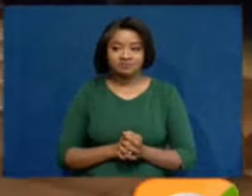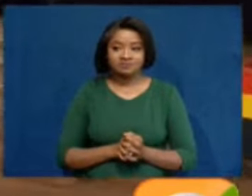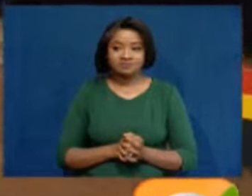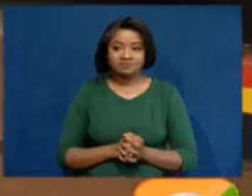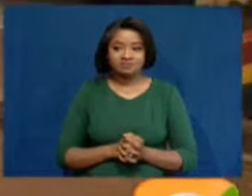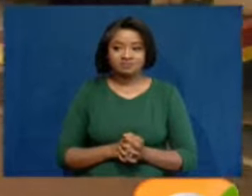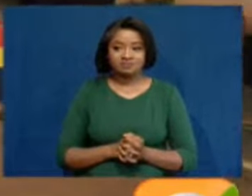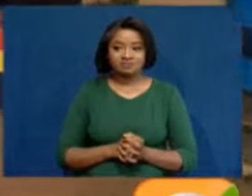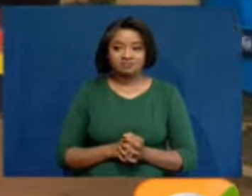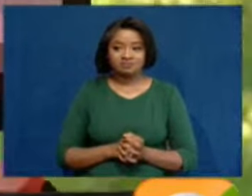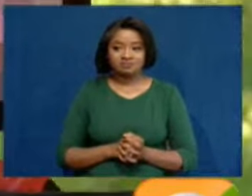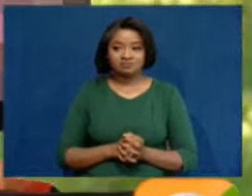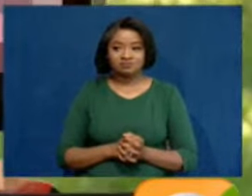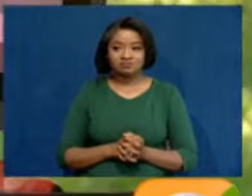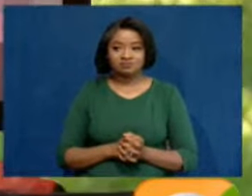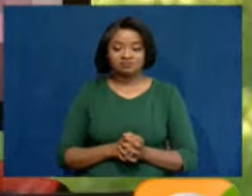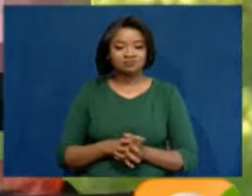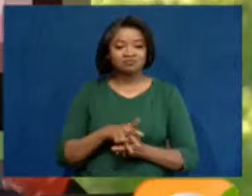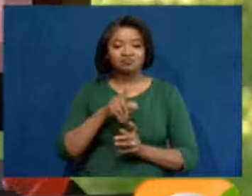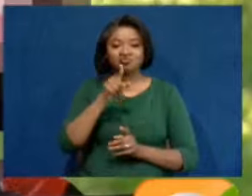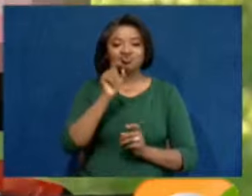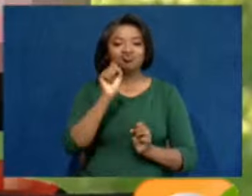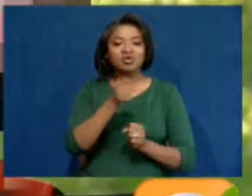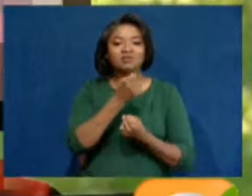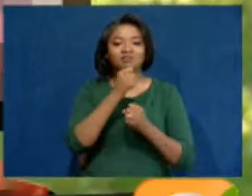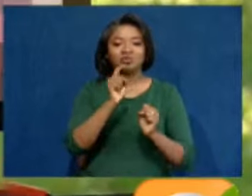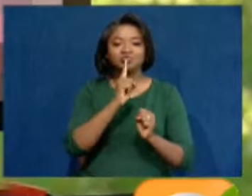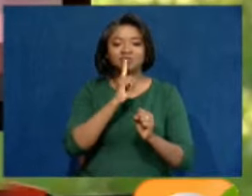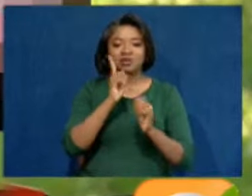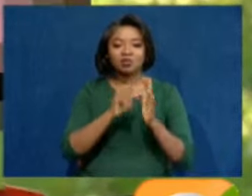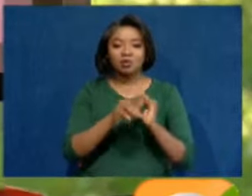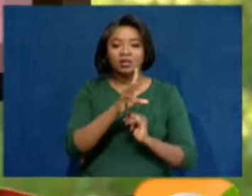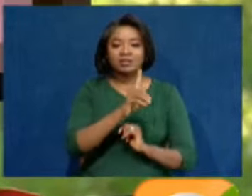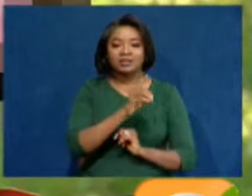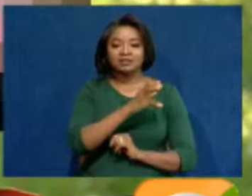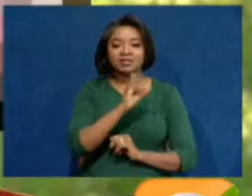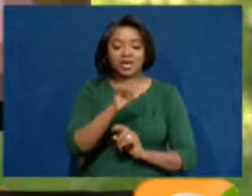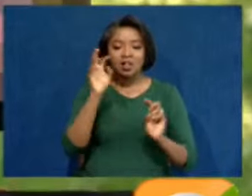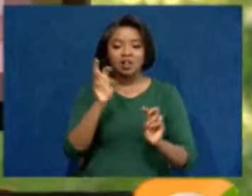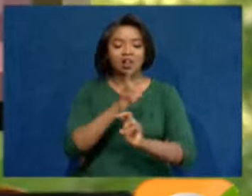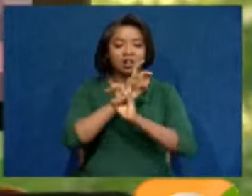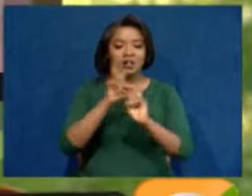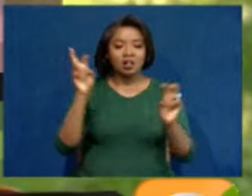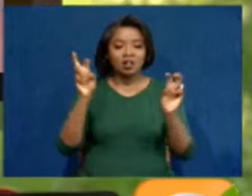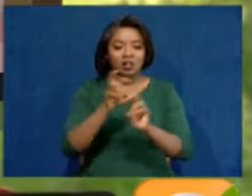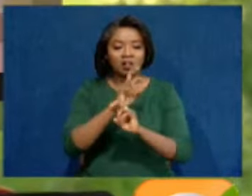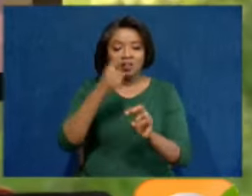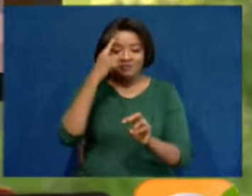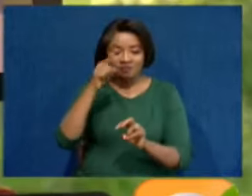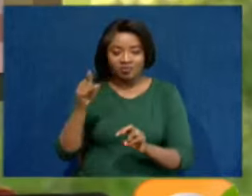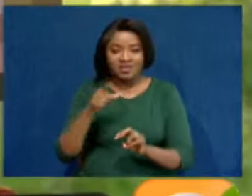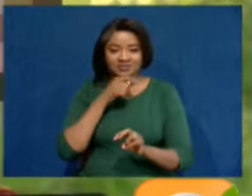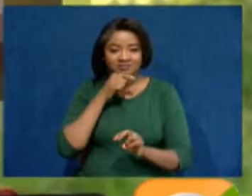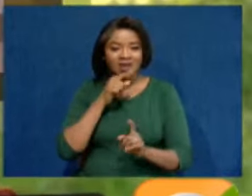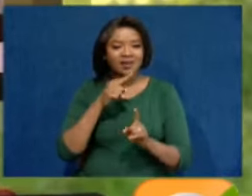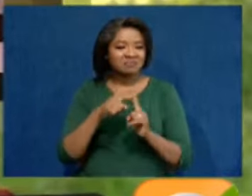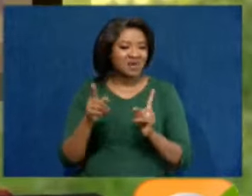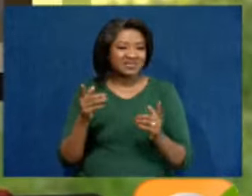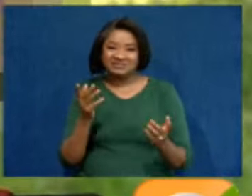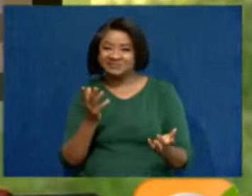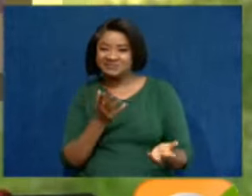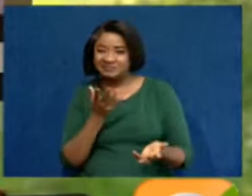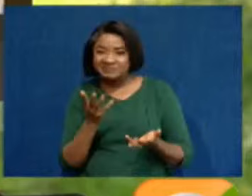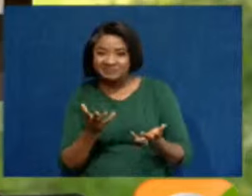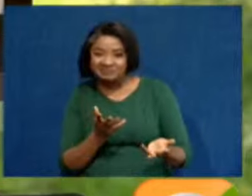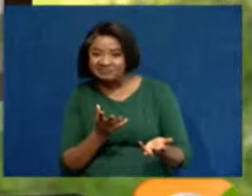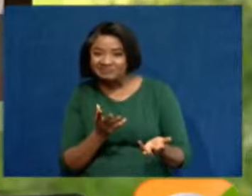can say that that the DCI is hunting for Ambrose Makech when in real sense it has